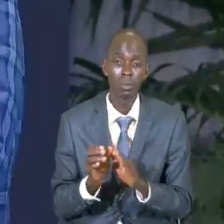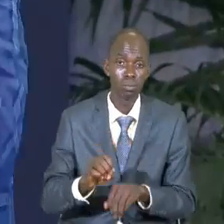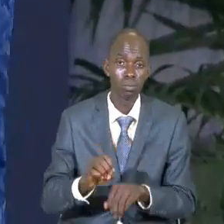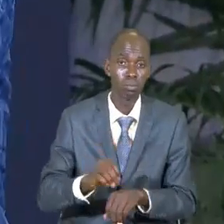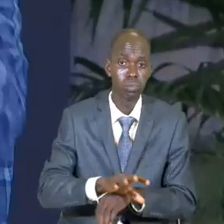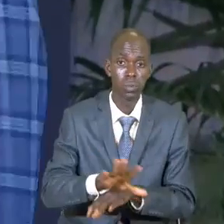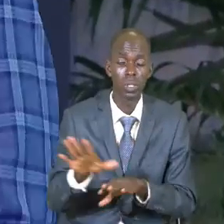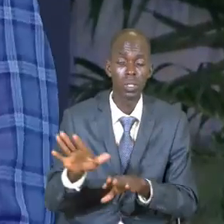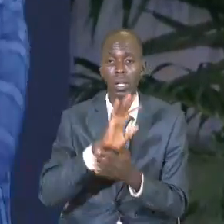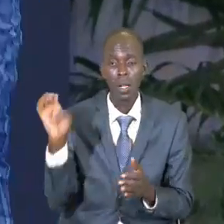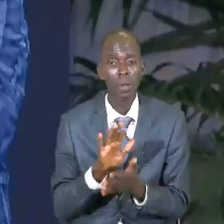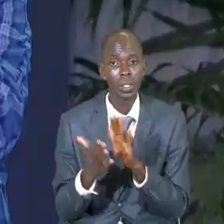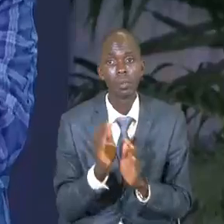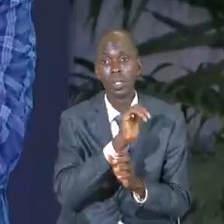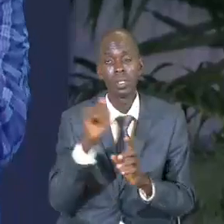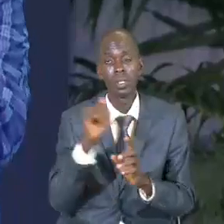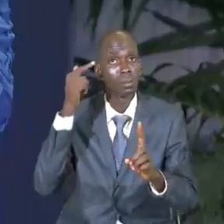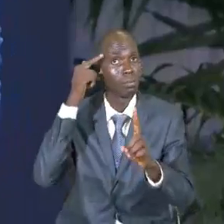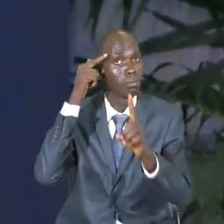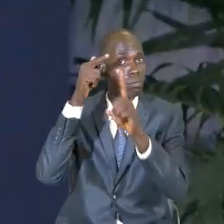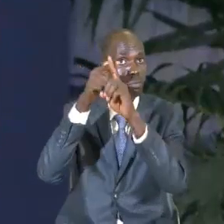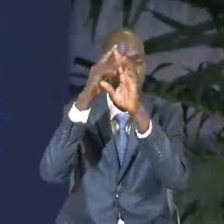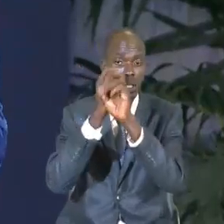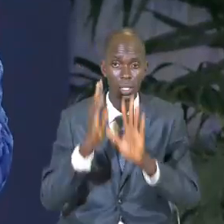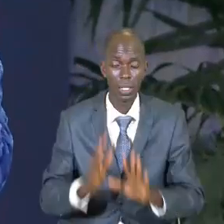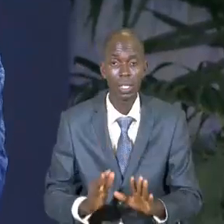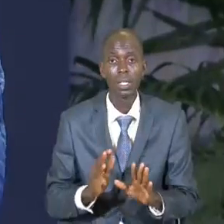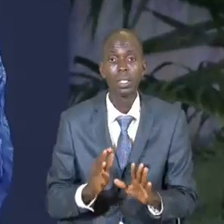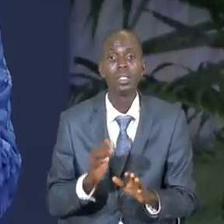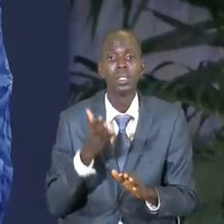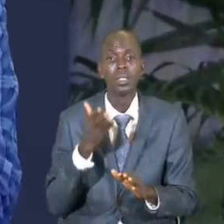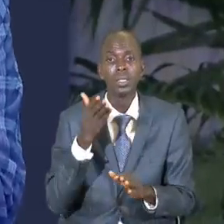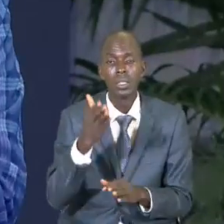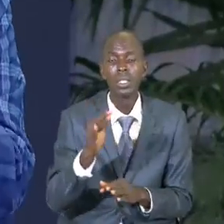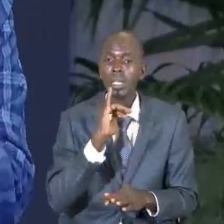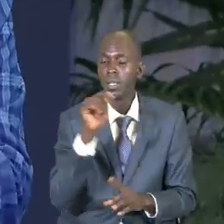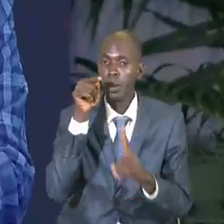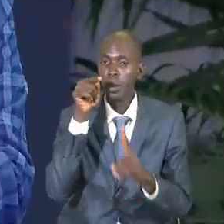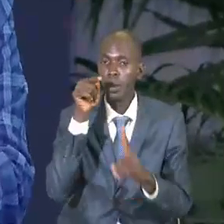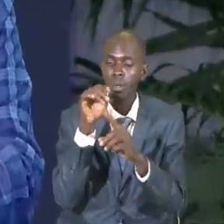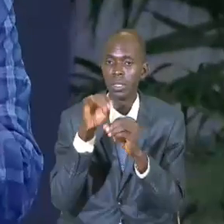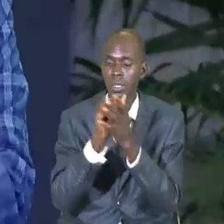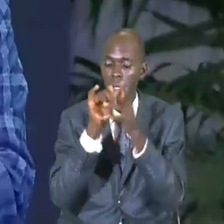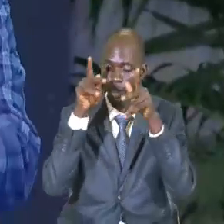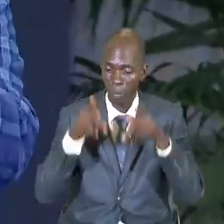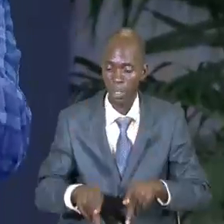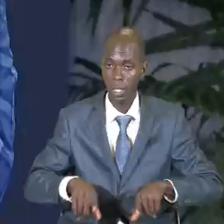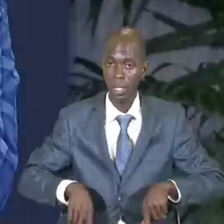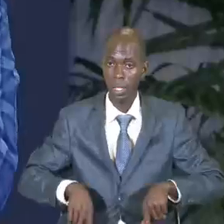ever became an achiever, there was a point in that person's life when